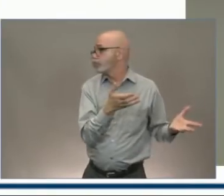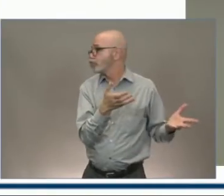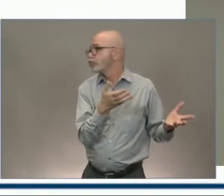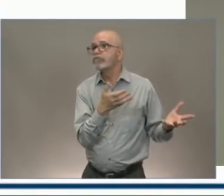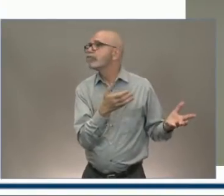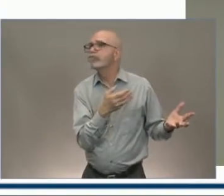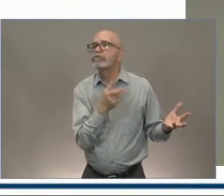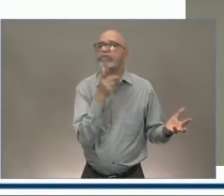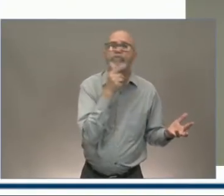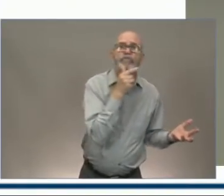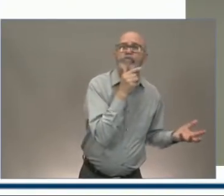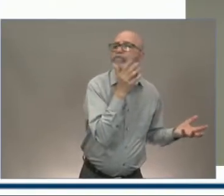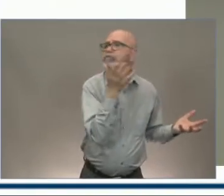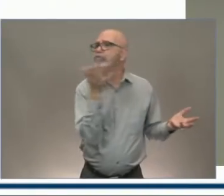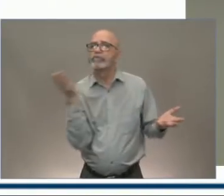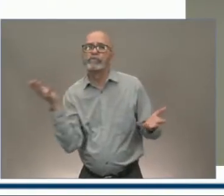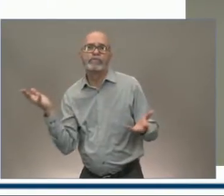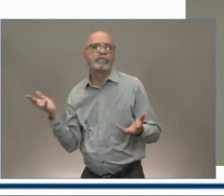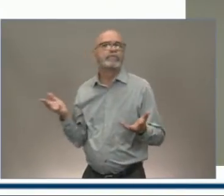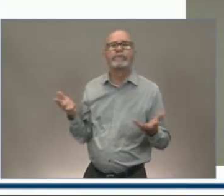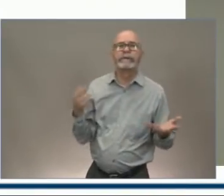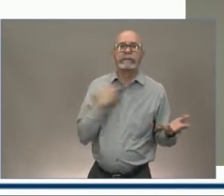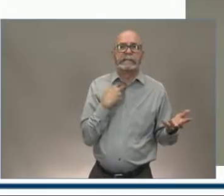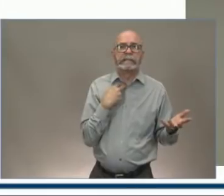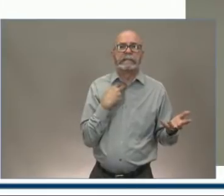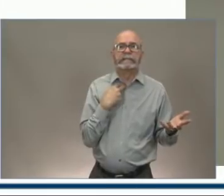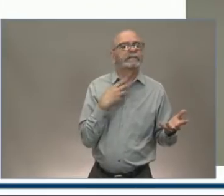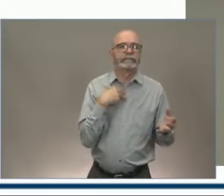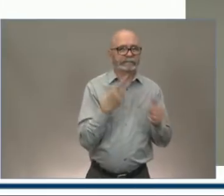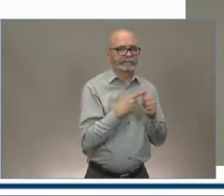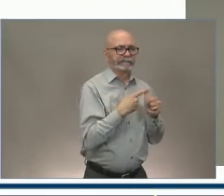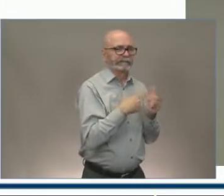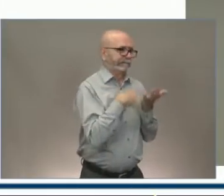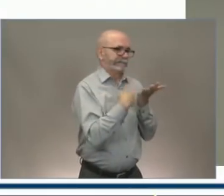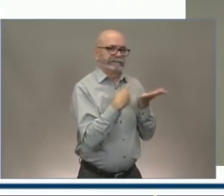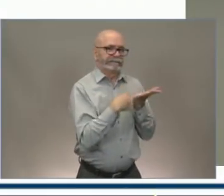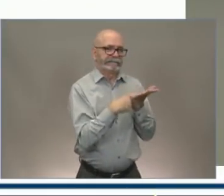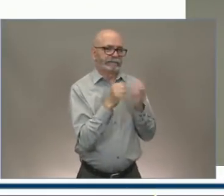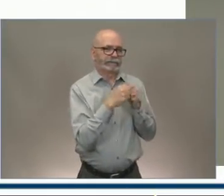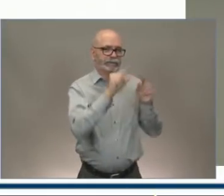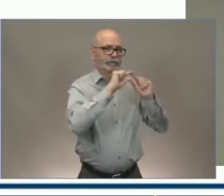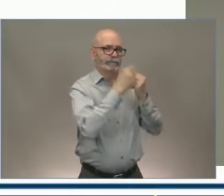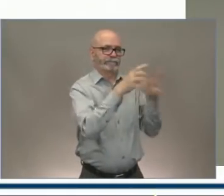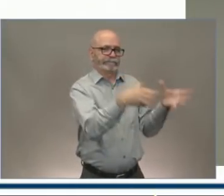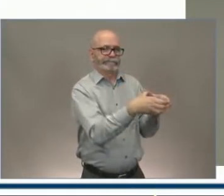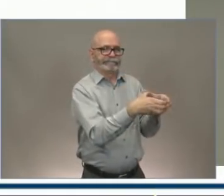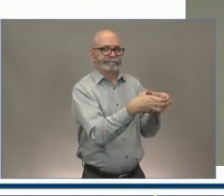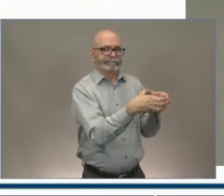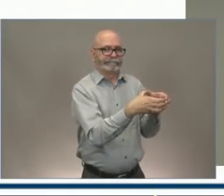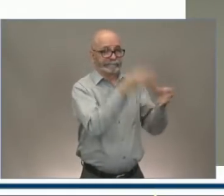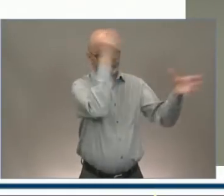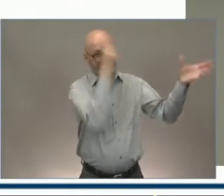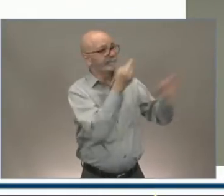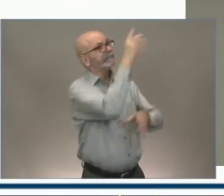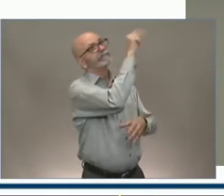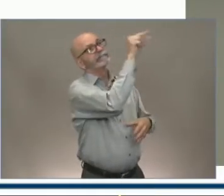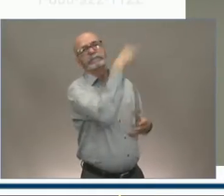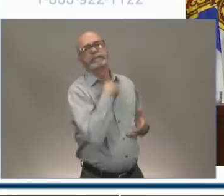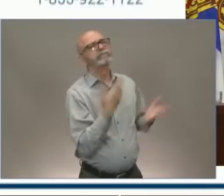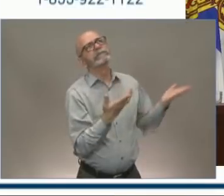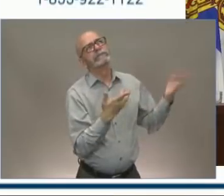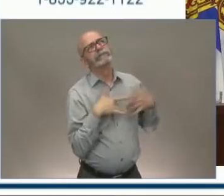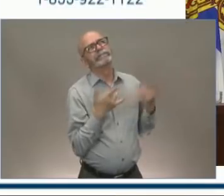give to the Premier, so we can meet that timeline for a decision back to the federal colleagues. Go ahead with your follow-up,